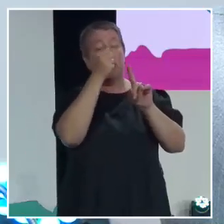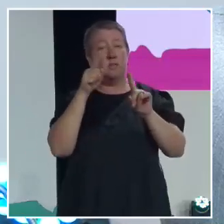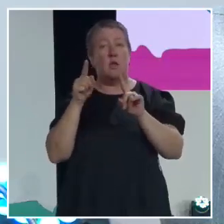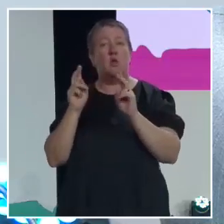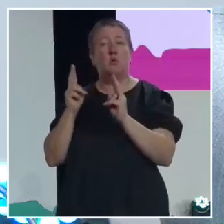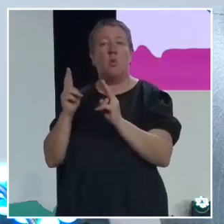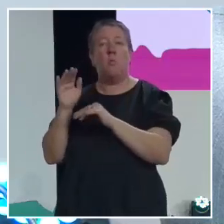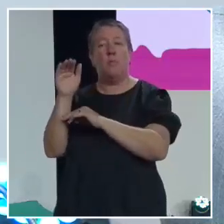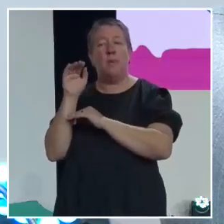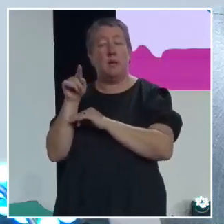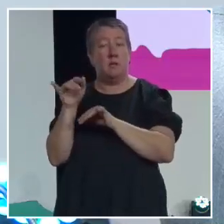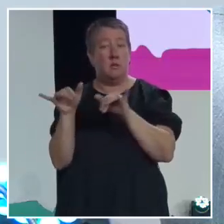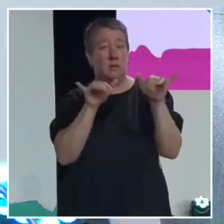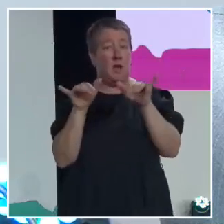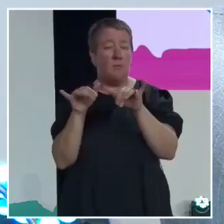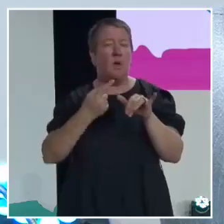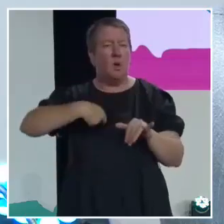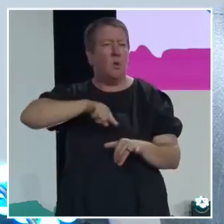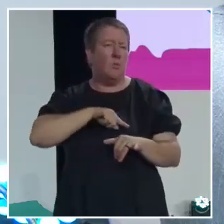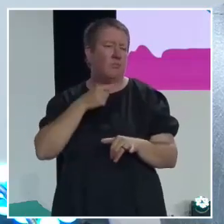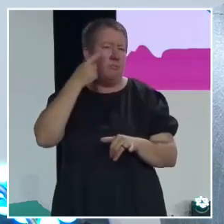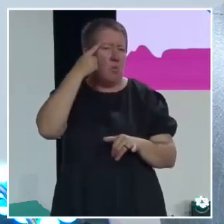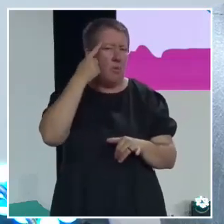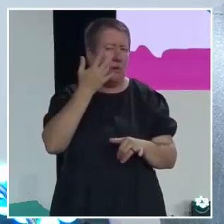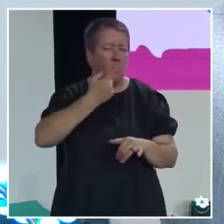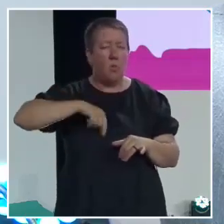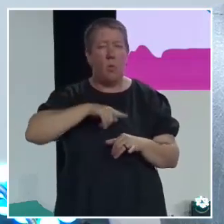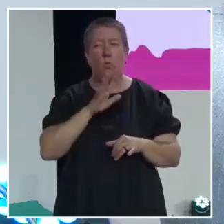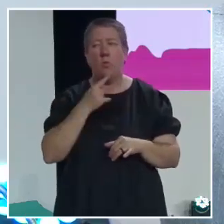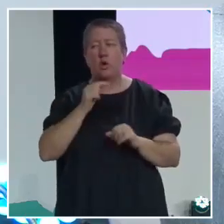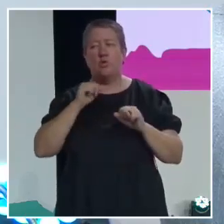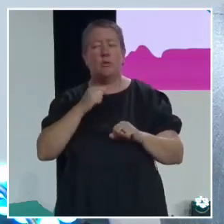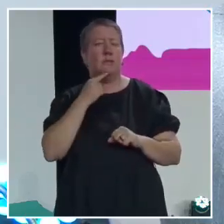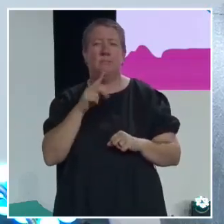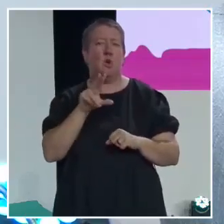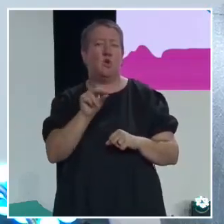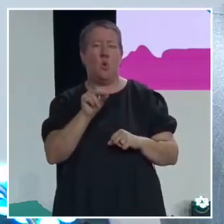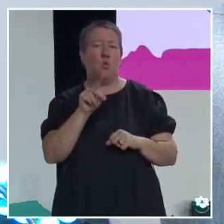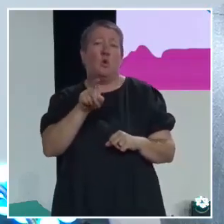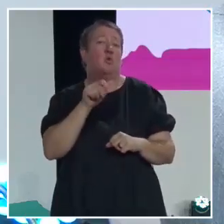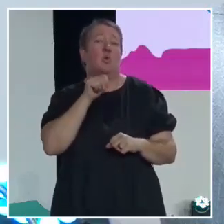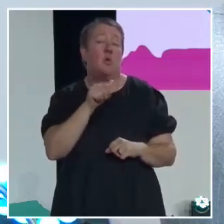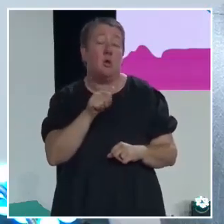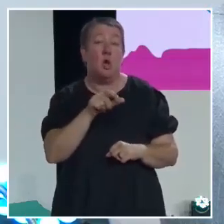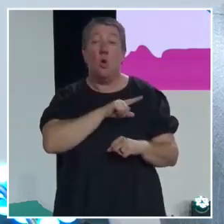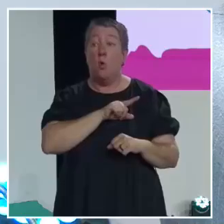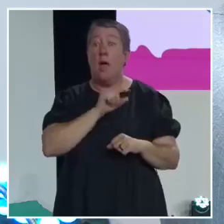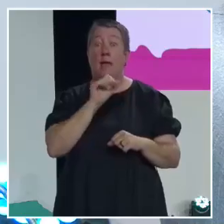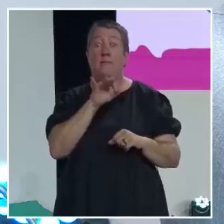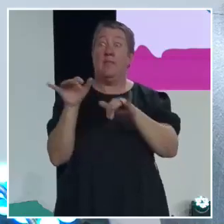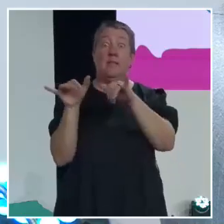would all agree that the answer to that is no. It shouldn't be, because if it were, then they would end